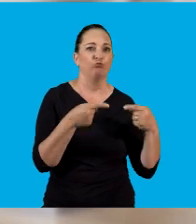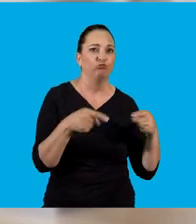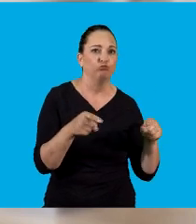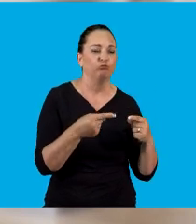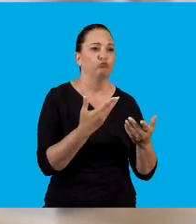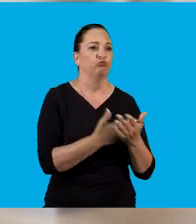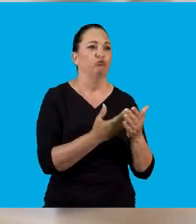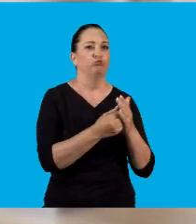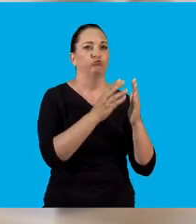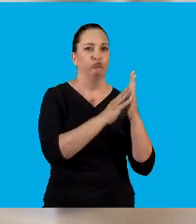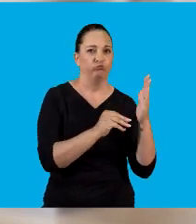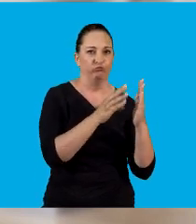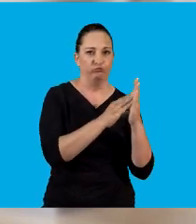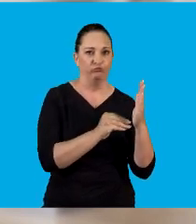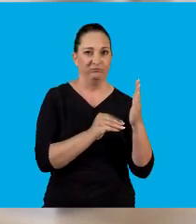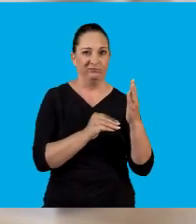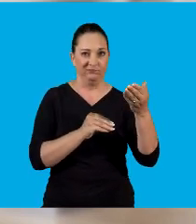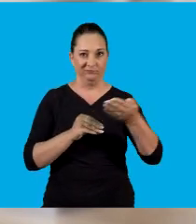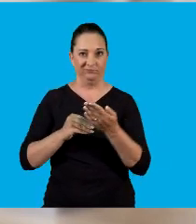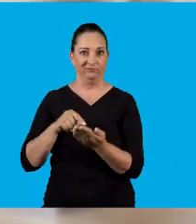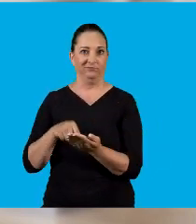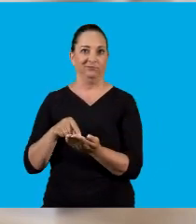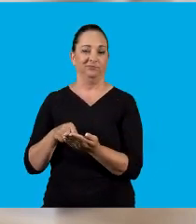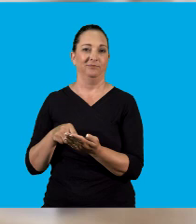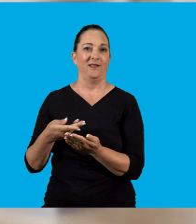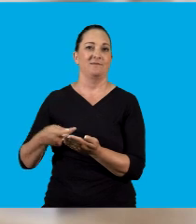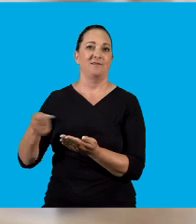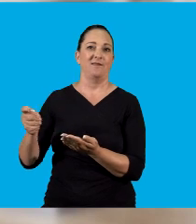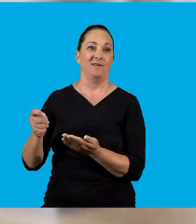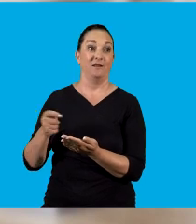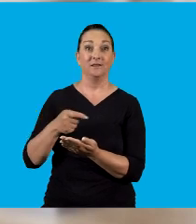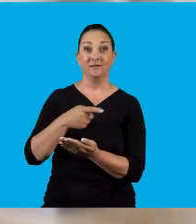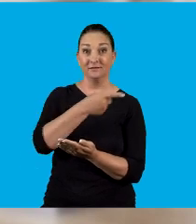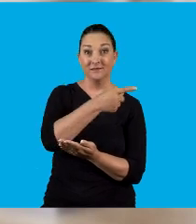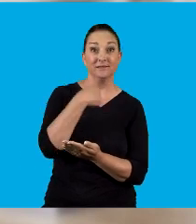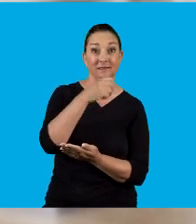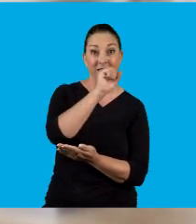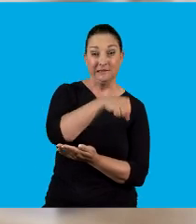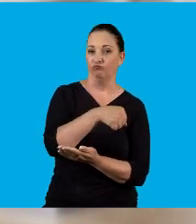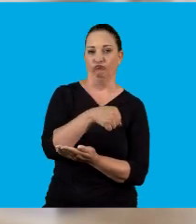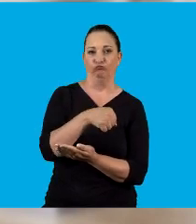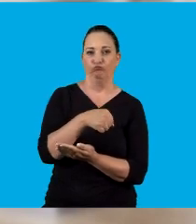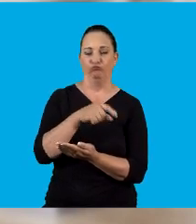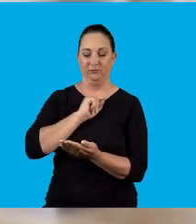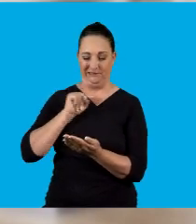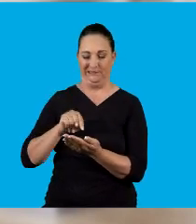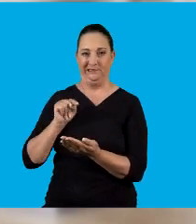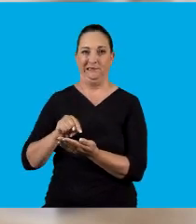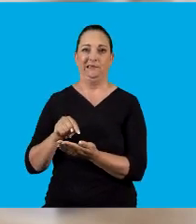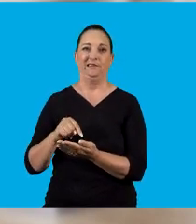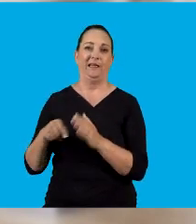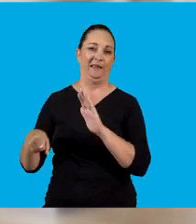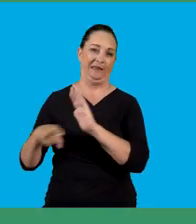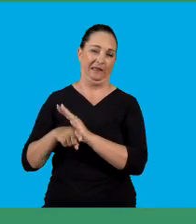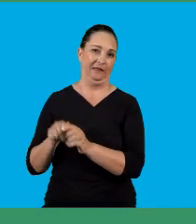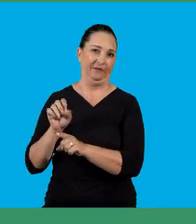or reproducing those music, we call it piracy because you are not allowed to do that. You are not given the permission to do so. Let's